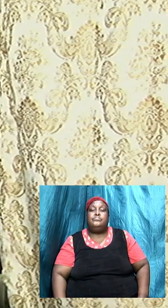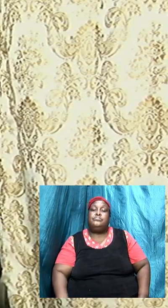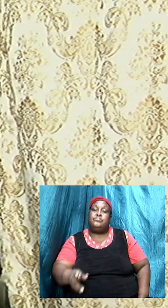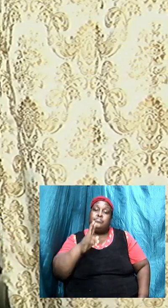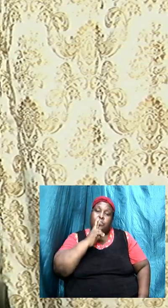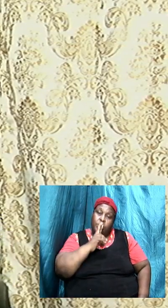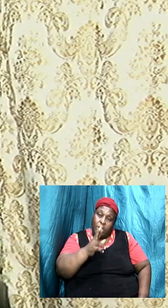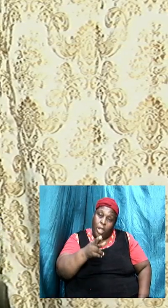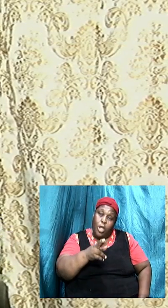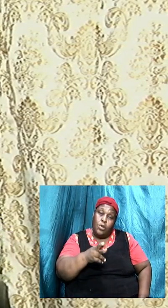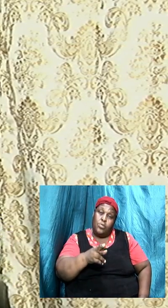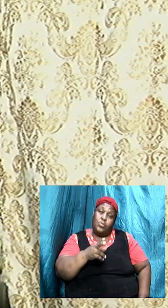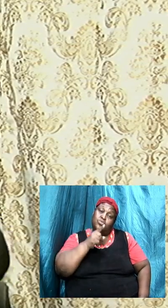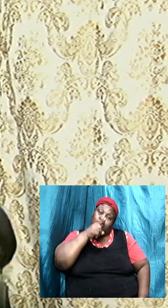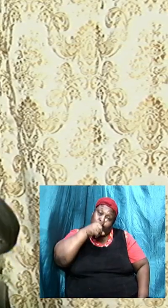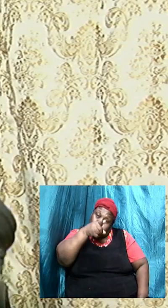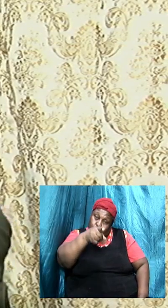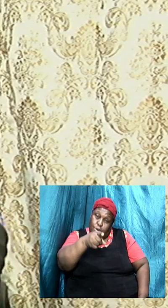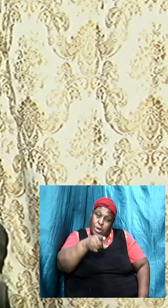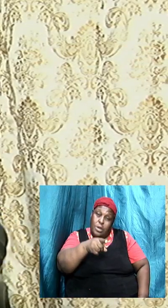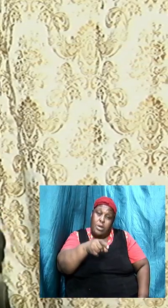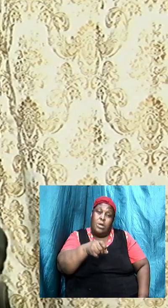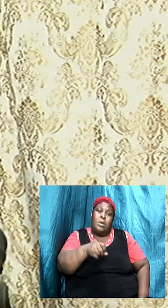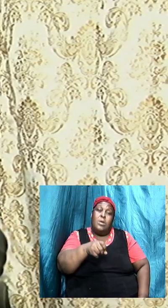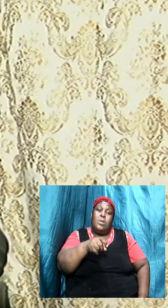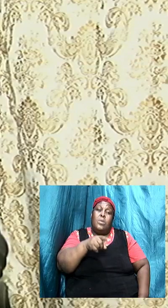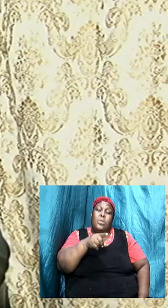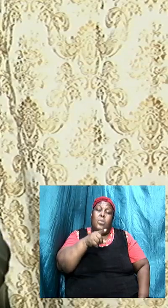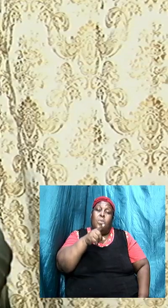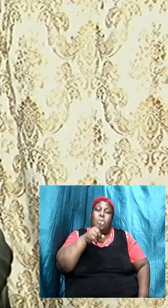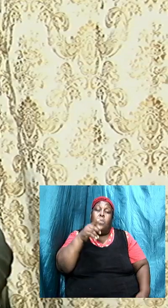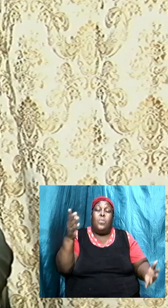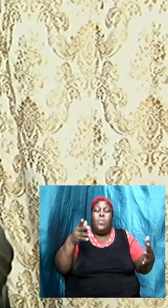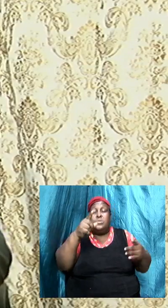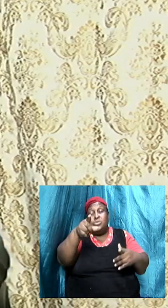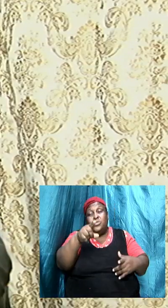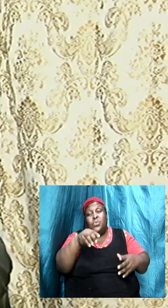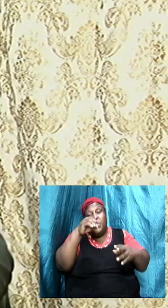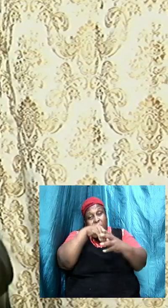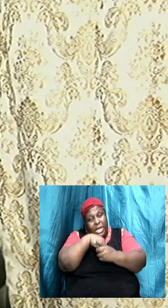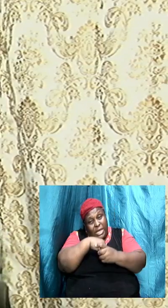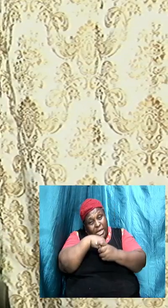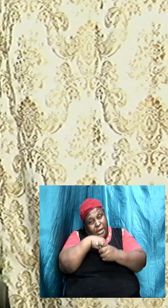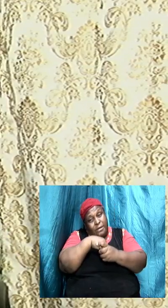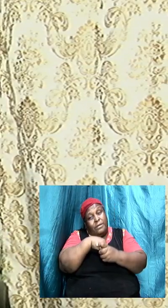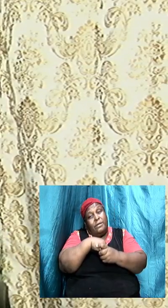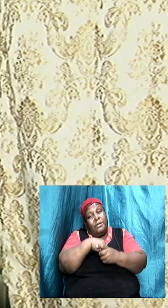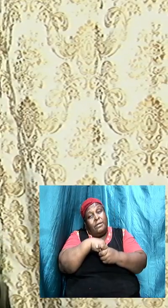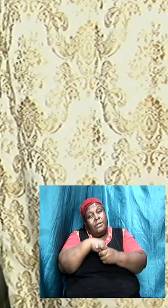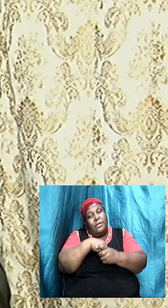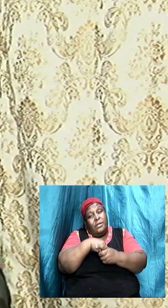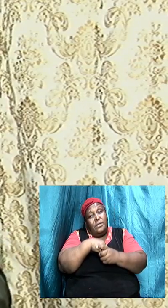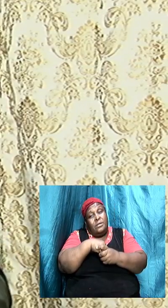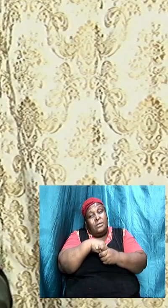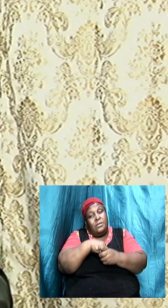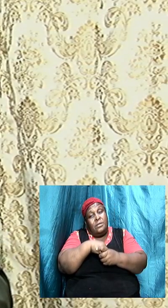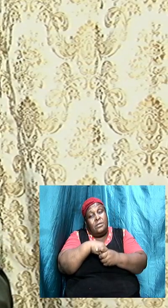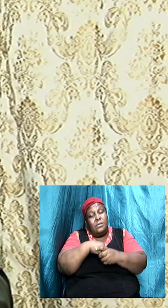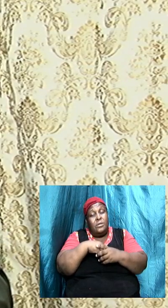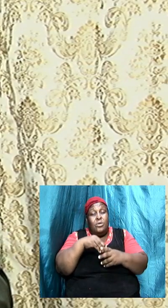Are you convinced that what you are in right now, are you convinced that that is the